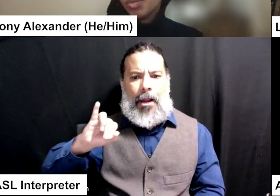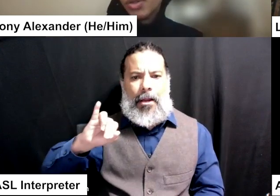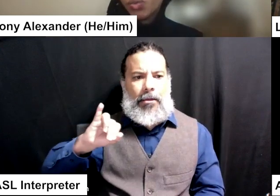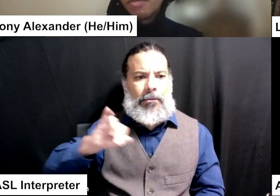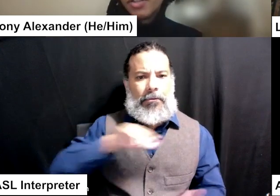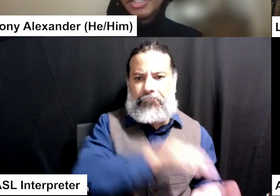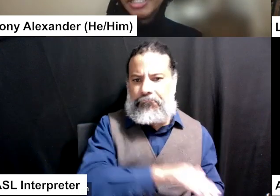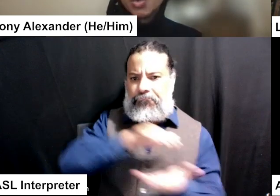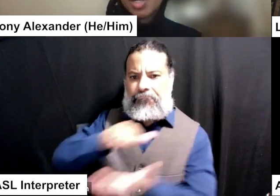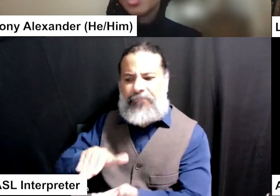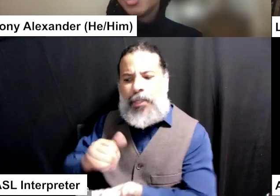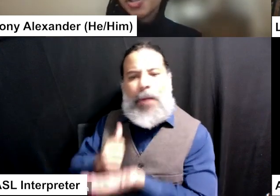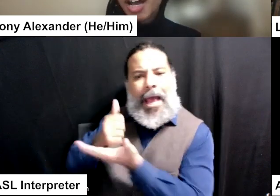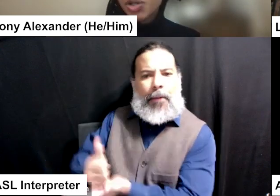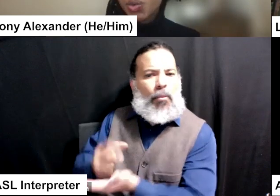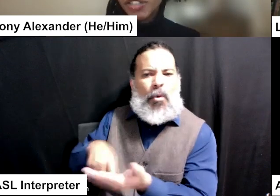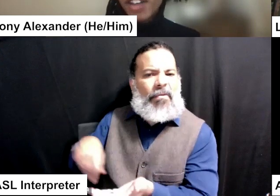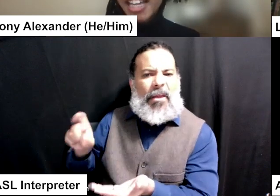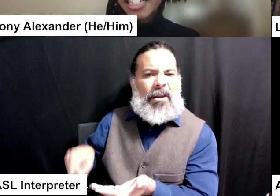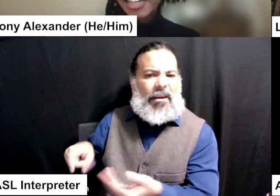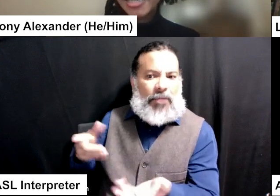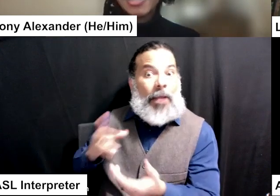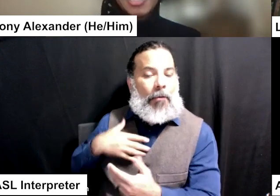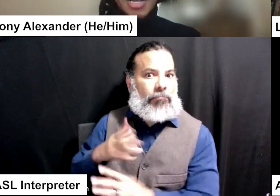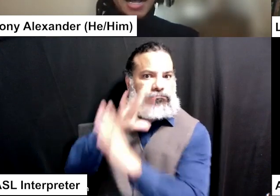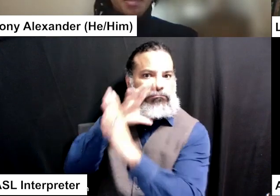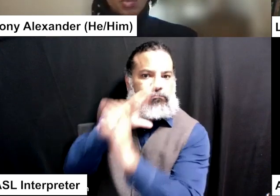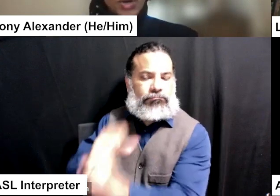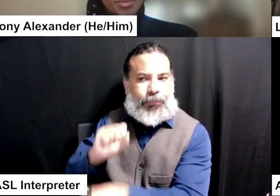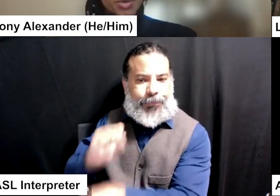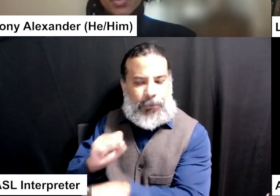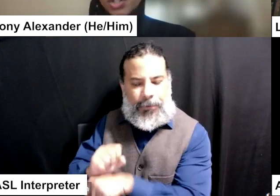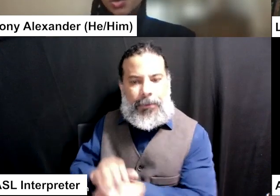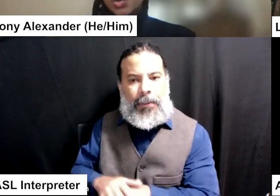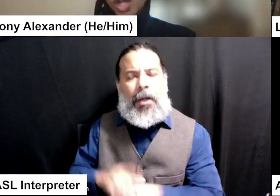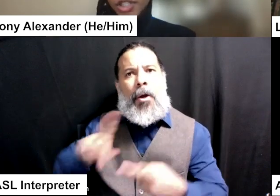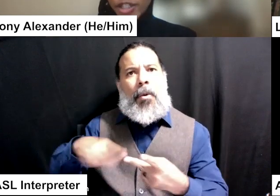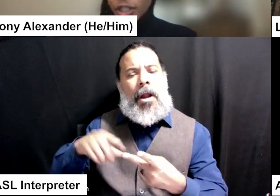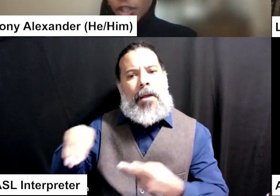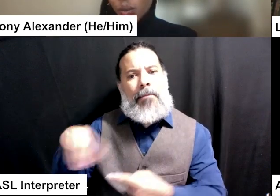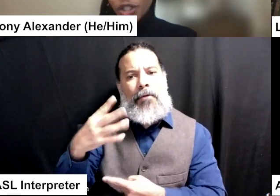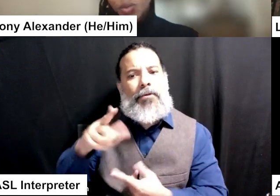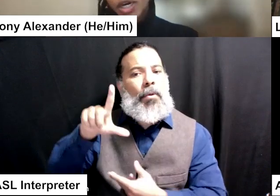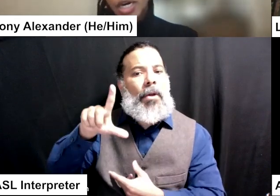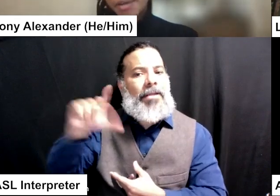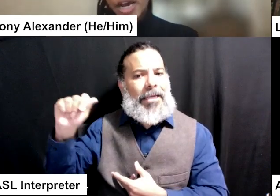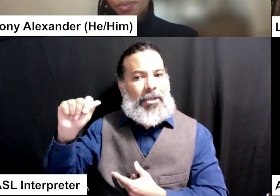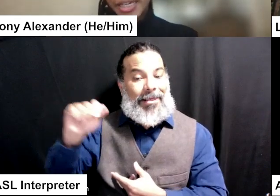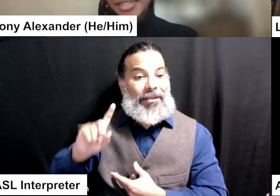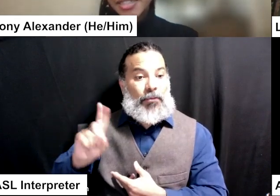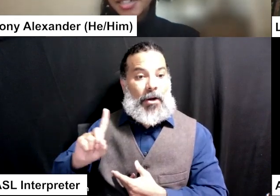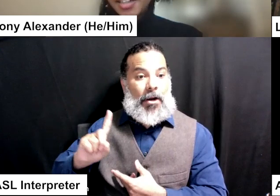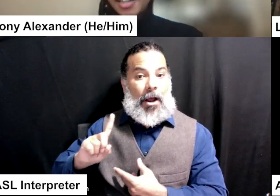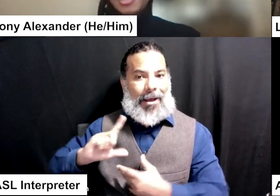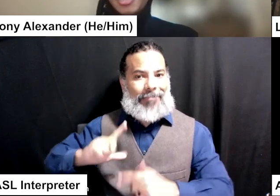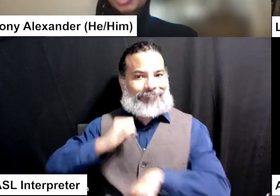help them with whatever their needs were. So that was really fascinating. When I moved to Los Angeles, which is where I'm now